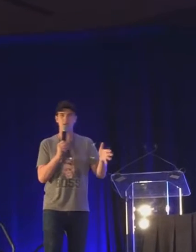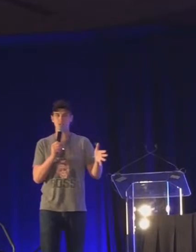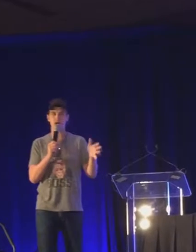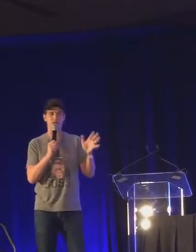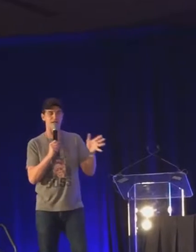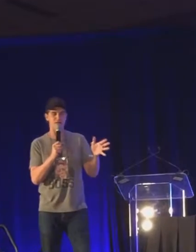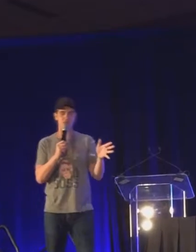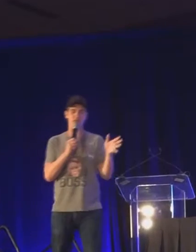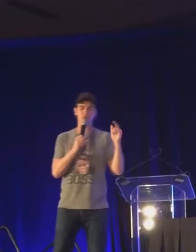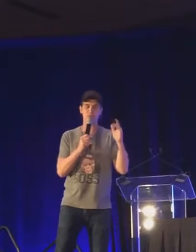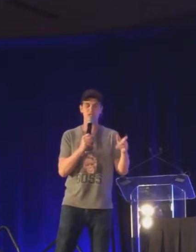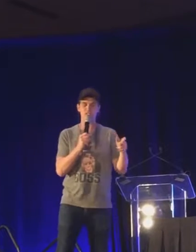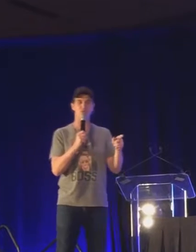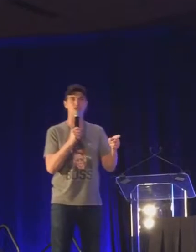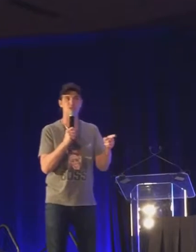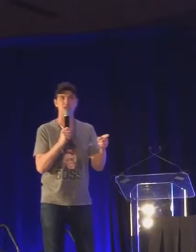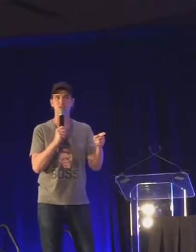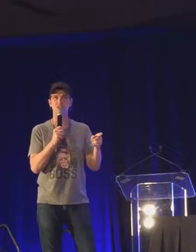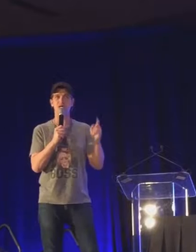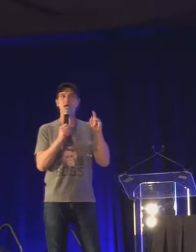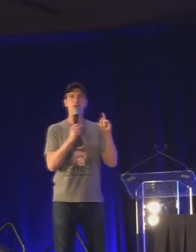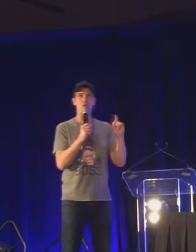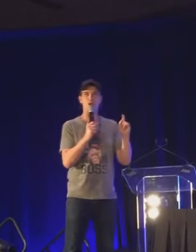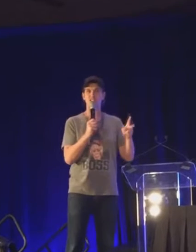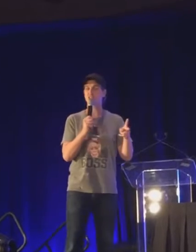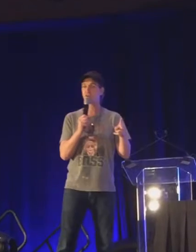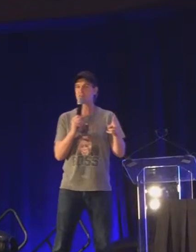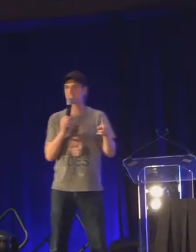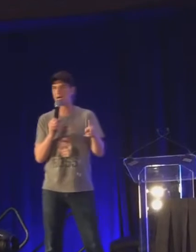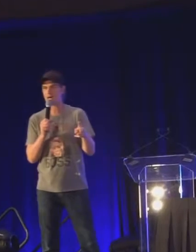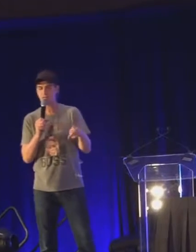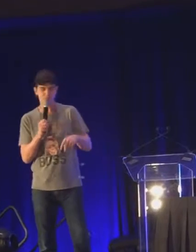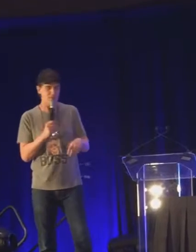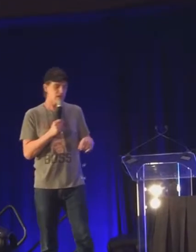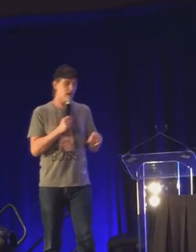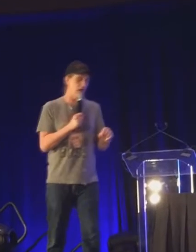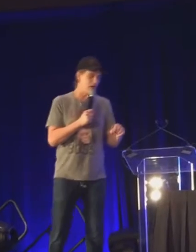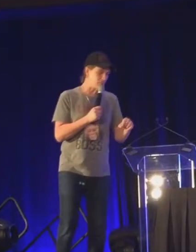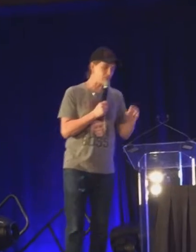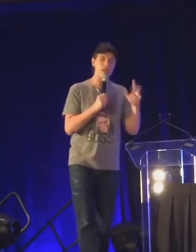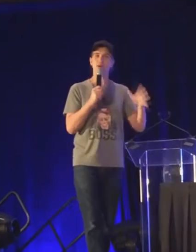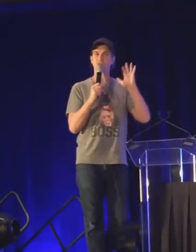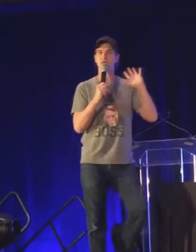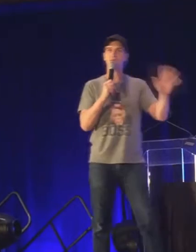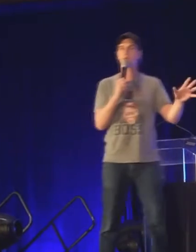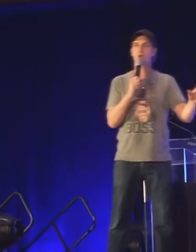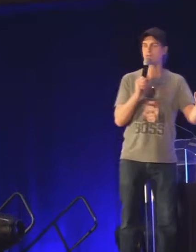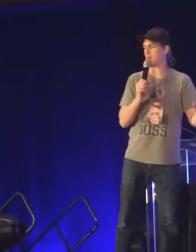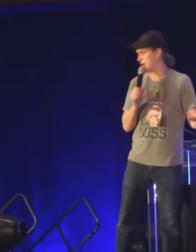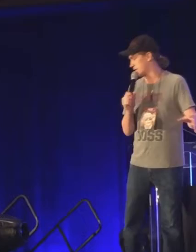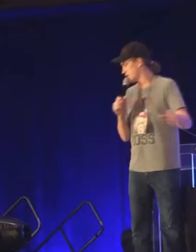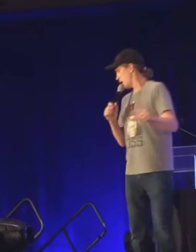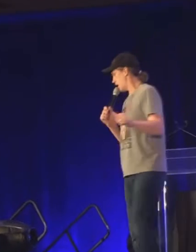watch we'd watch Silver Spoons and we'd watch Degrassi High. But anyway, so